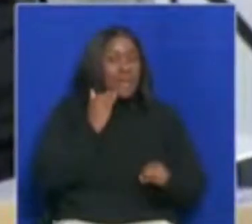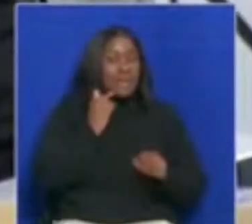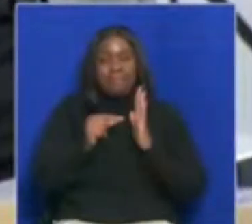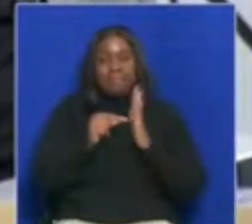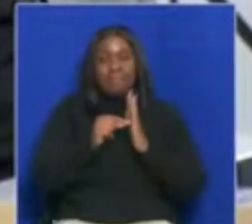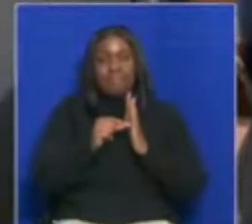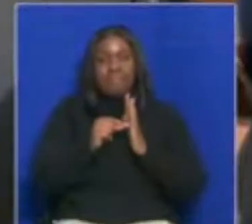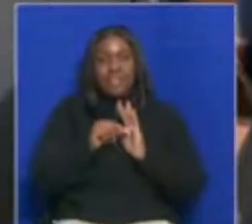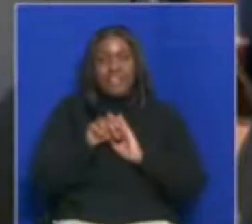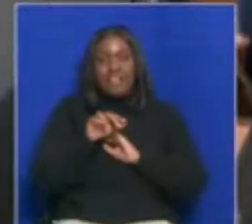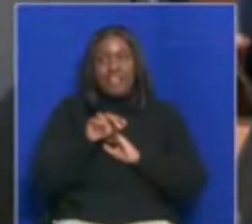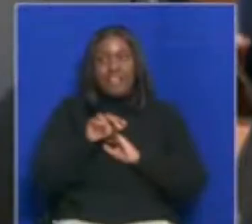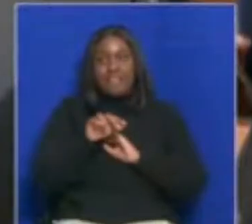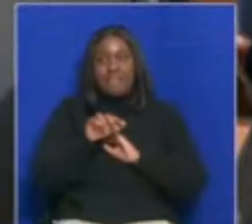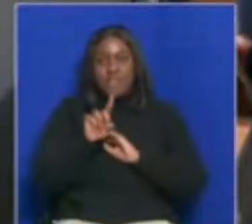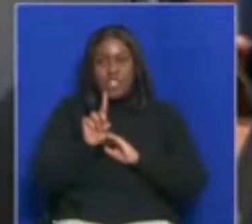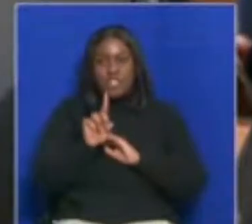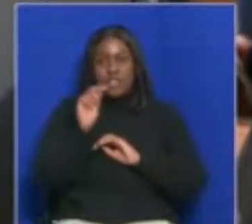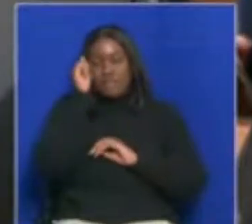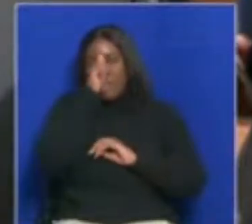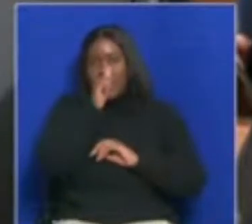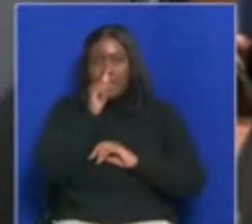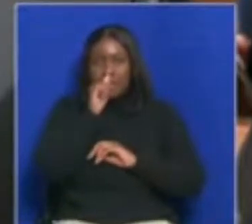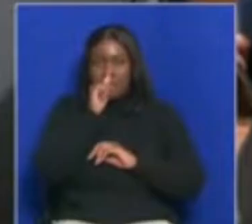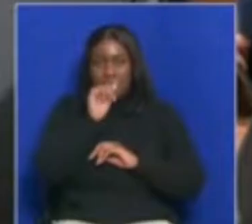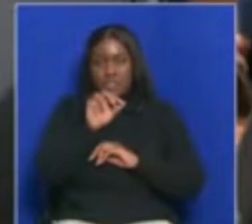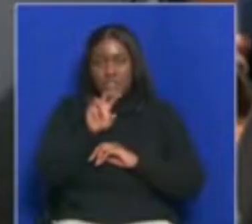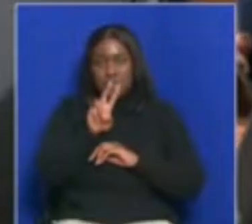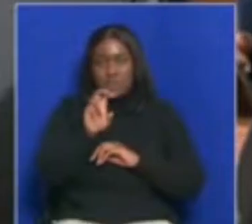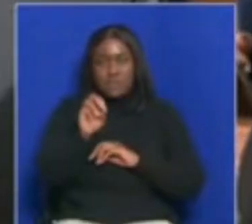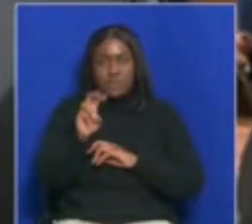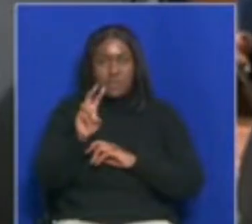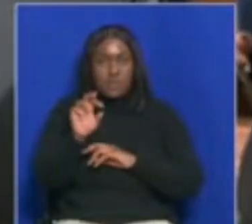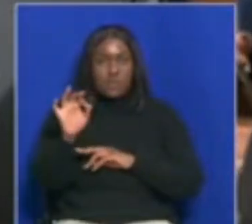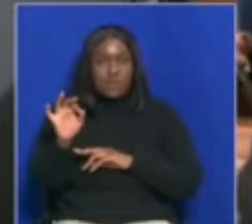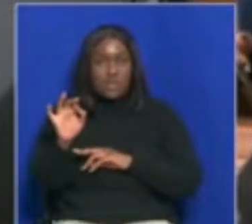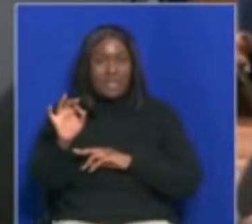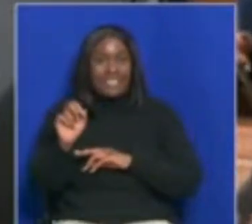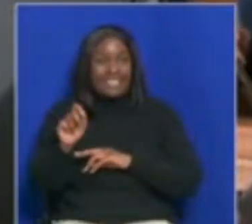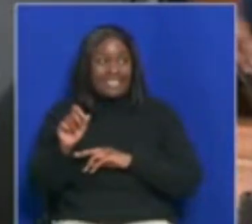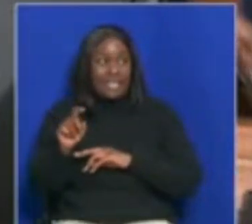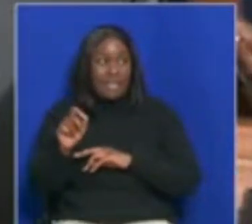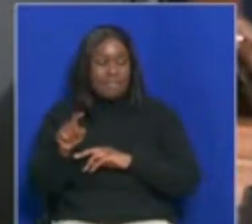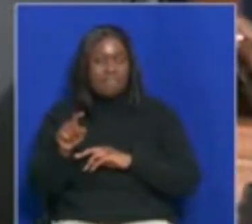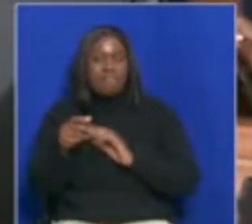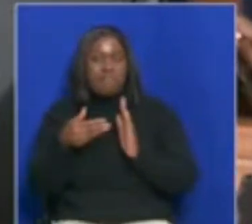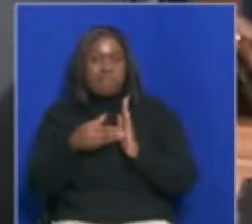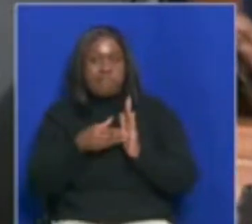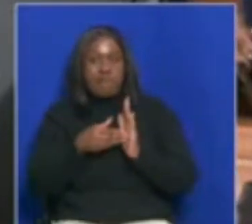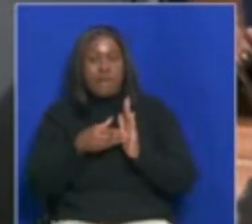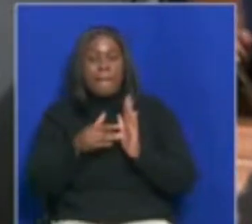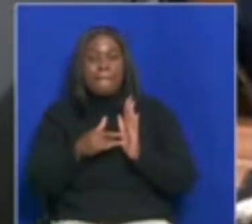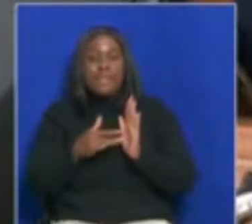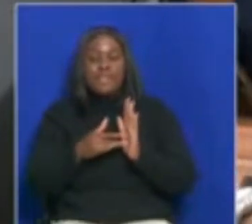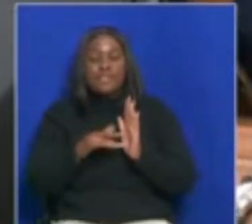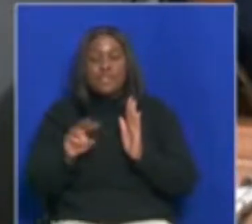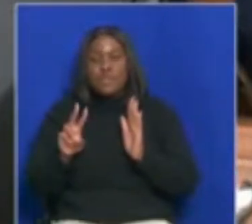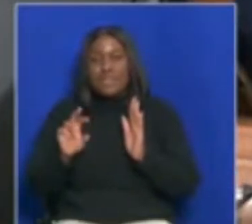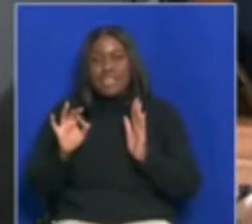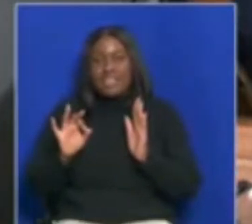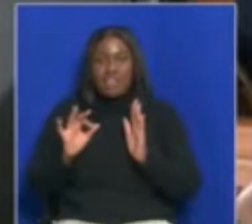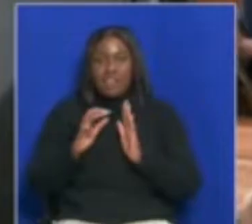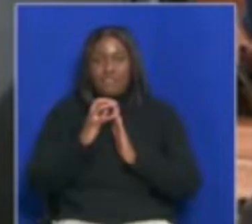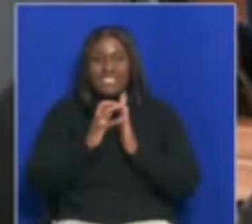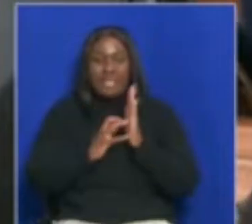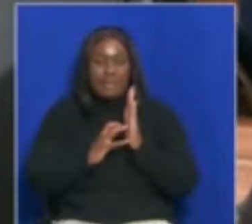an episode that you address from page 23 of the statement. Maybe if you can